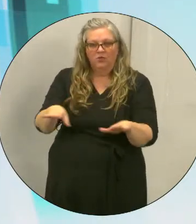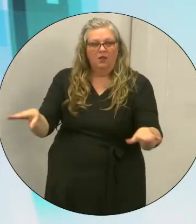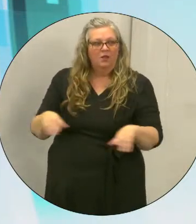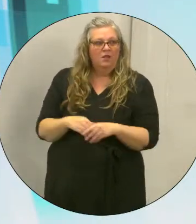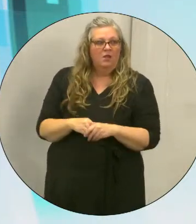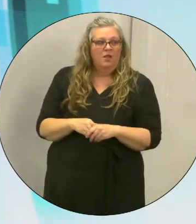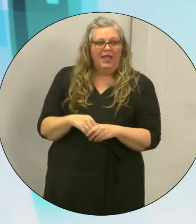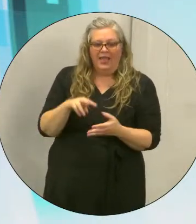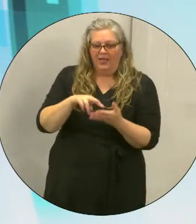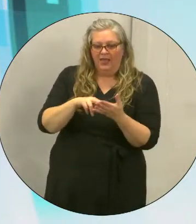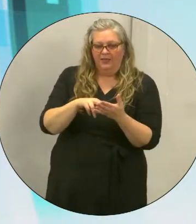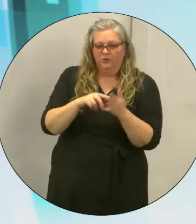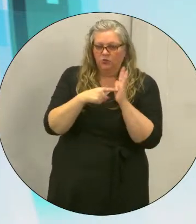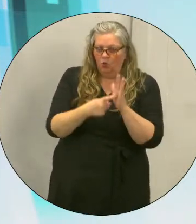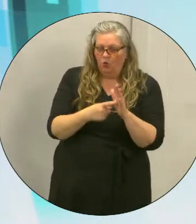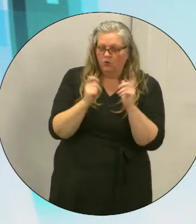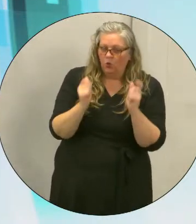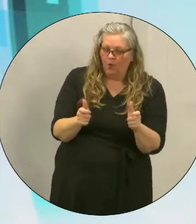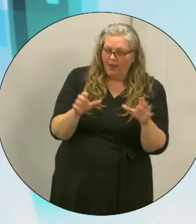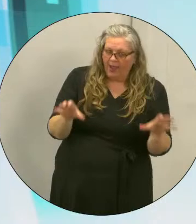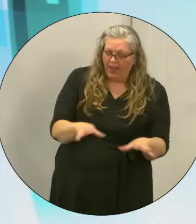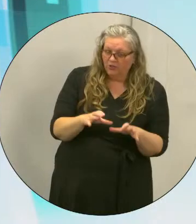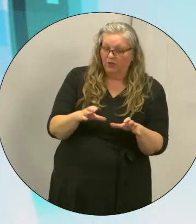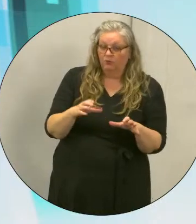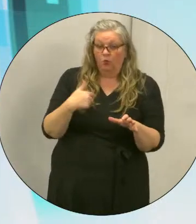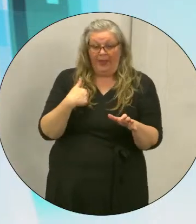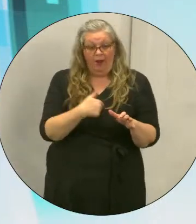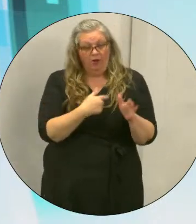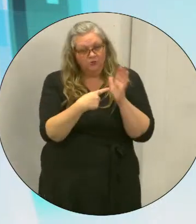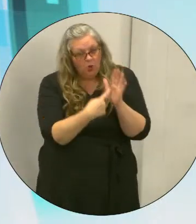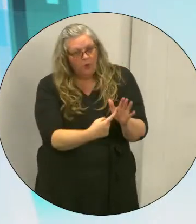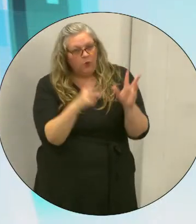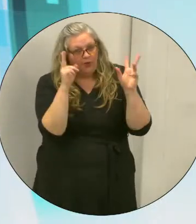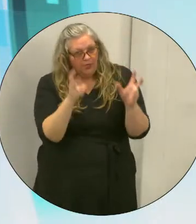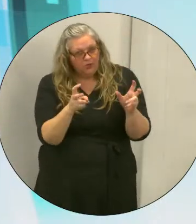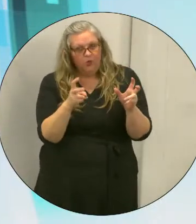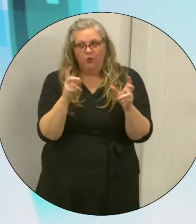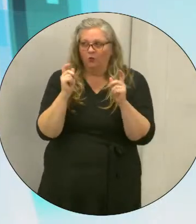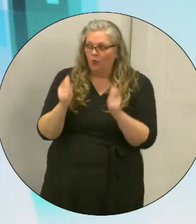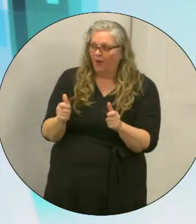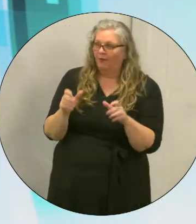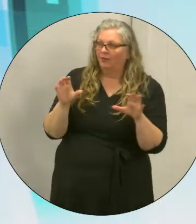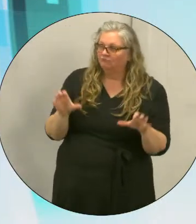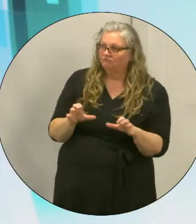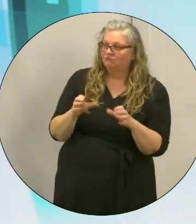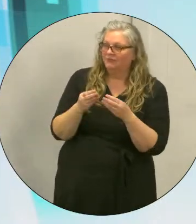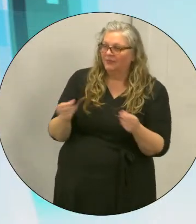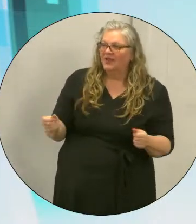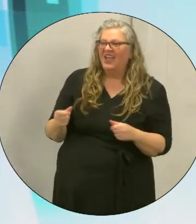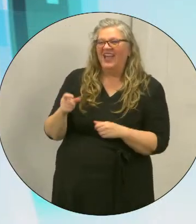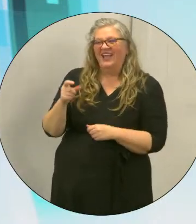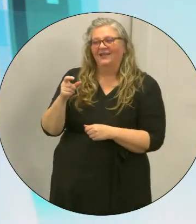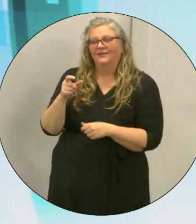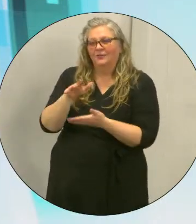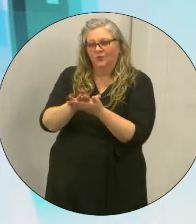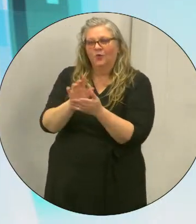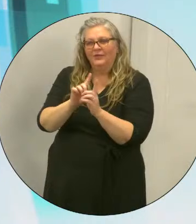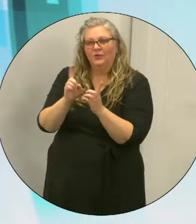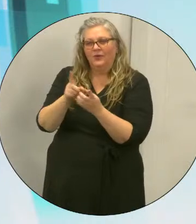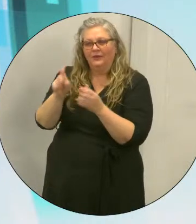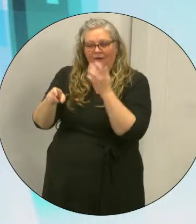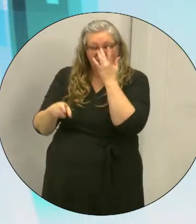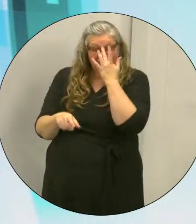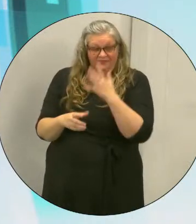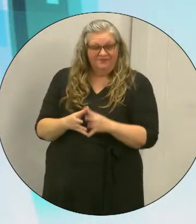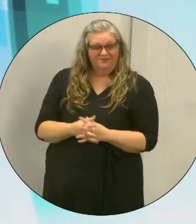quick action when an issue is brought to your attention. Frankly, I think the district really needs that win right now. I feel that